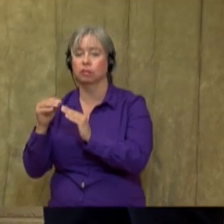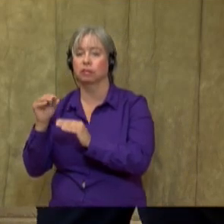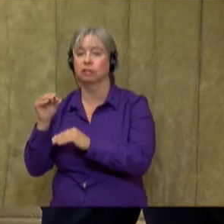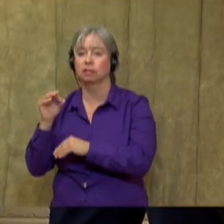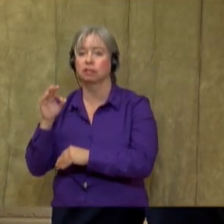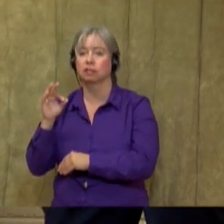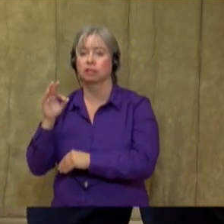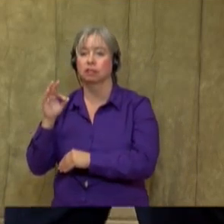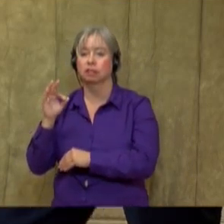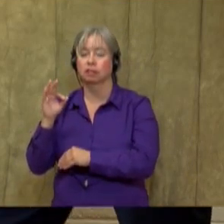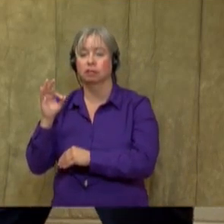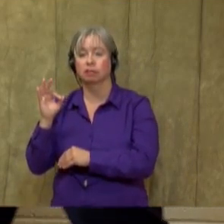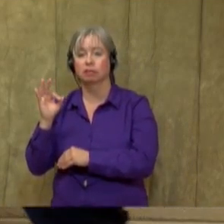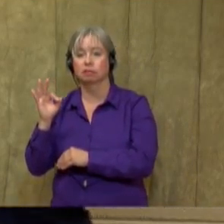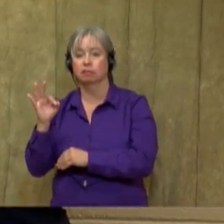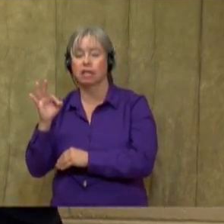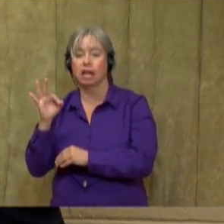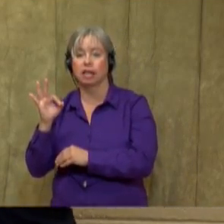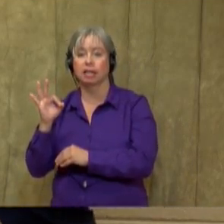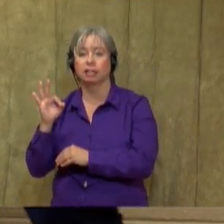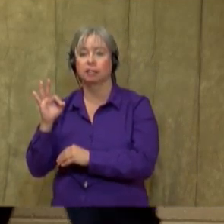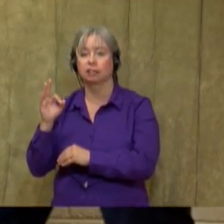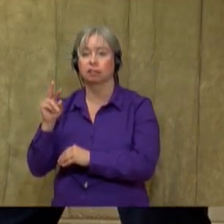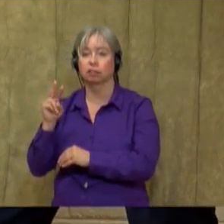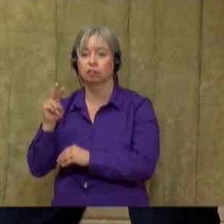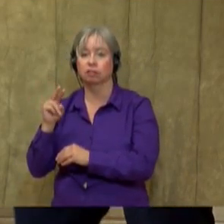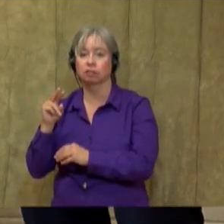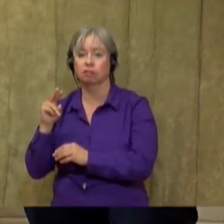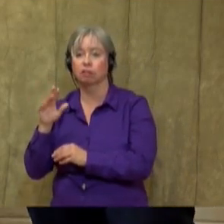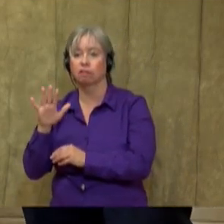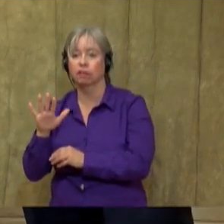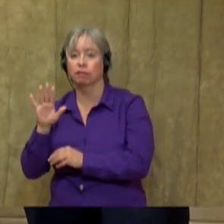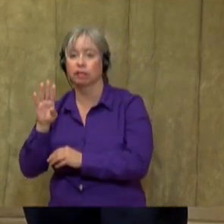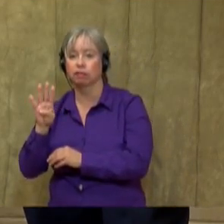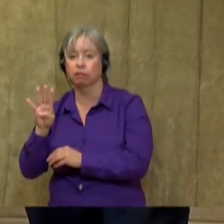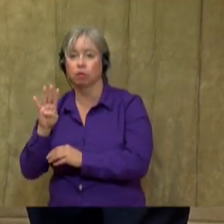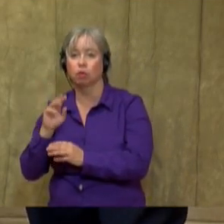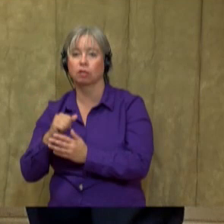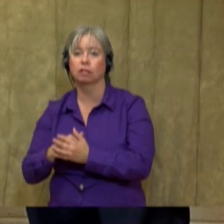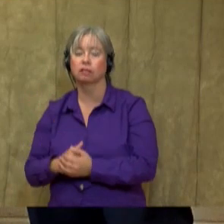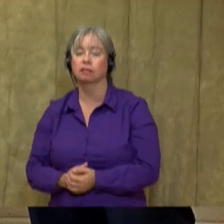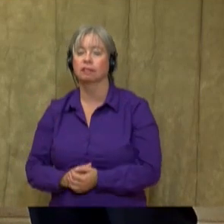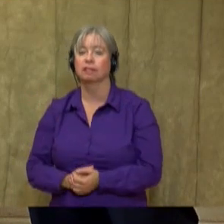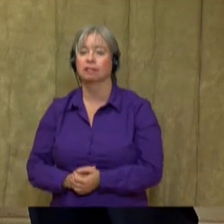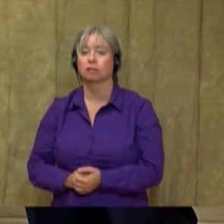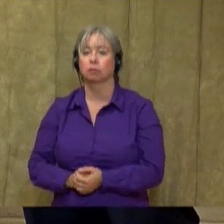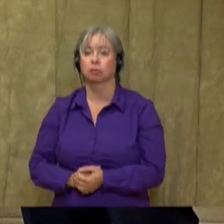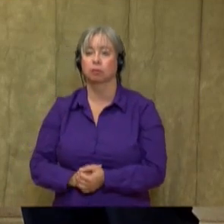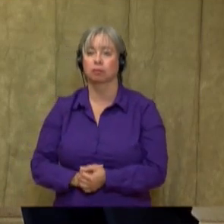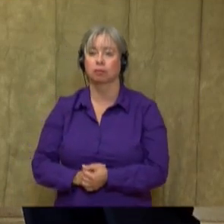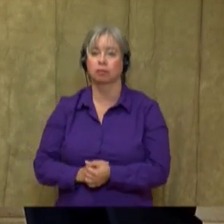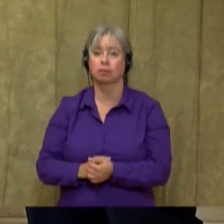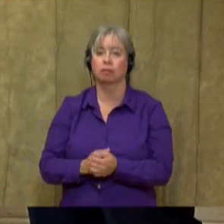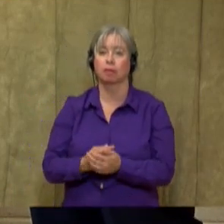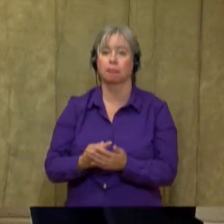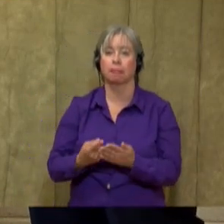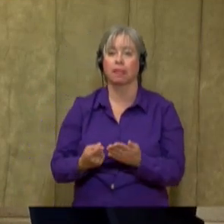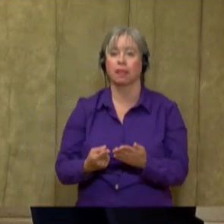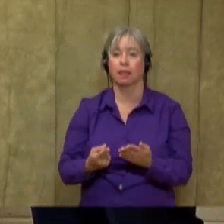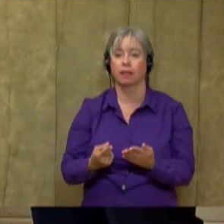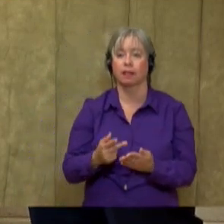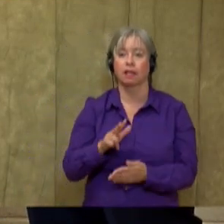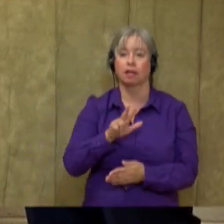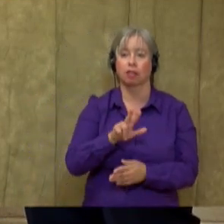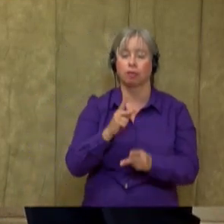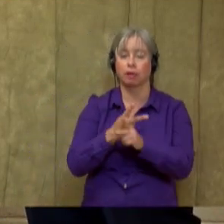1 face painted. And then when I remove all of the layers of cubes that have paint on them, what we're left with is a 3 by